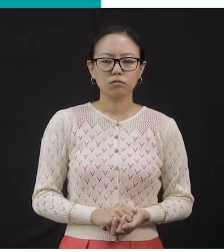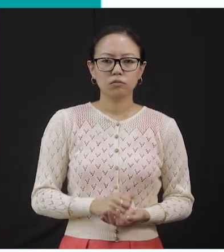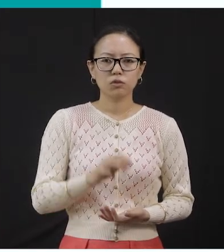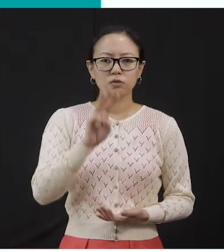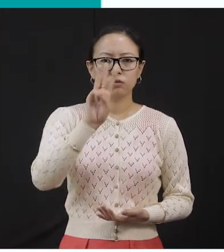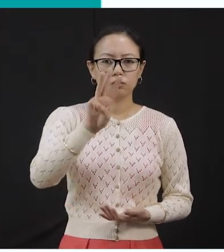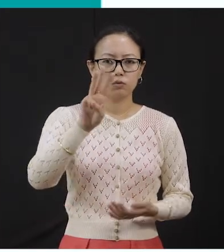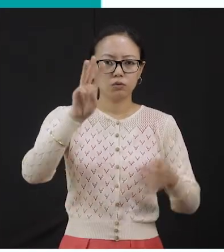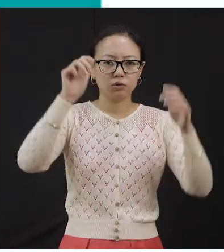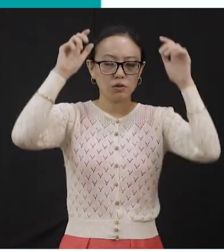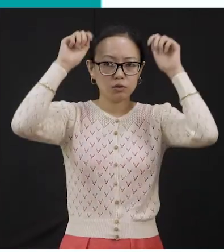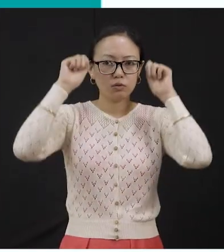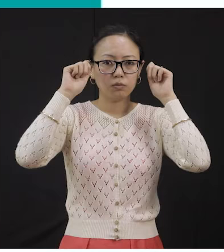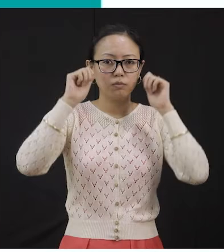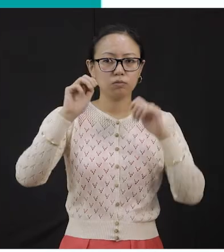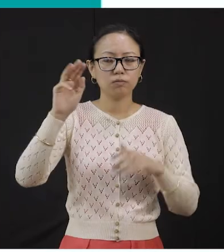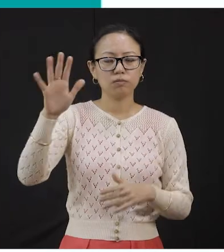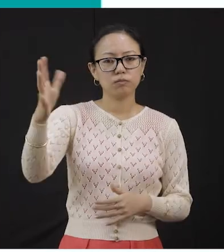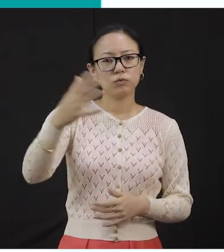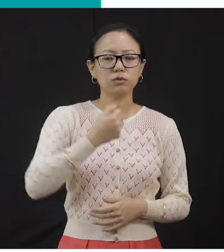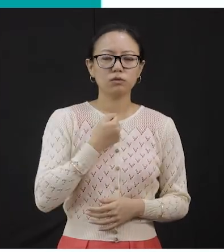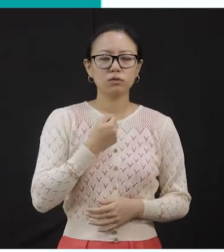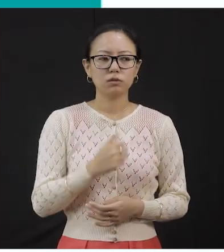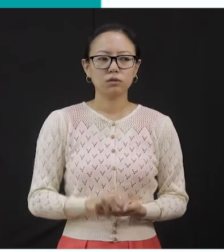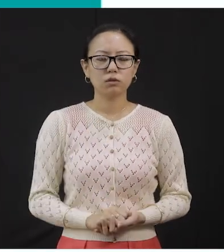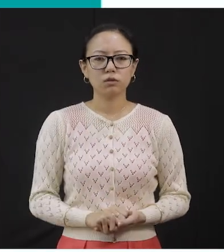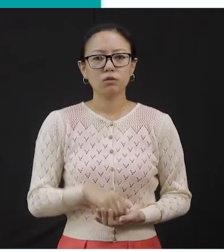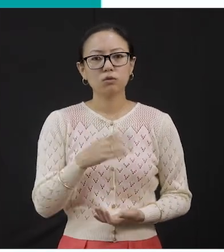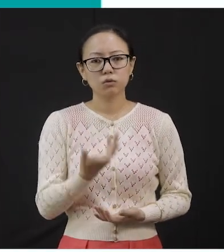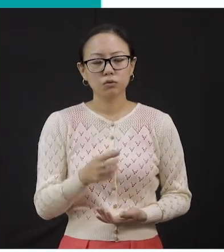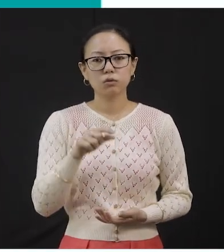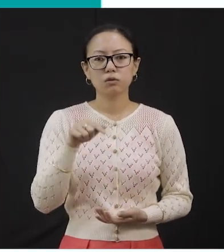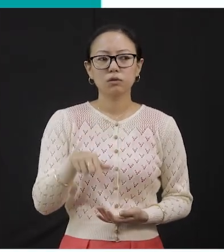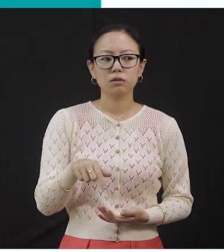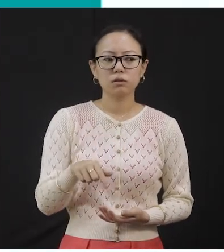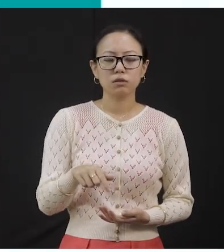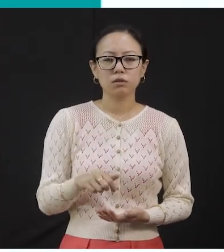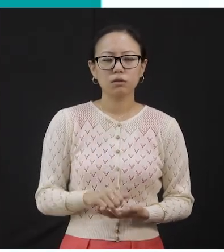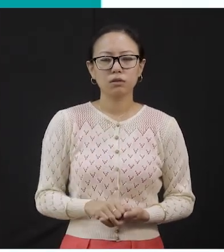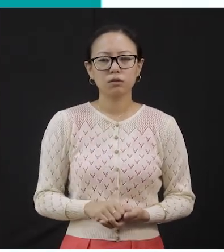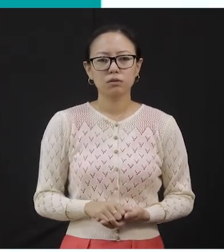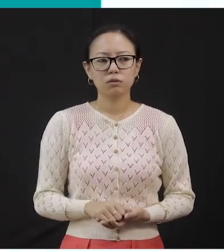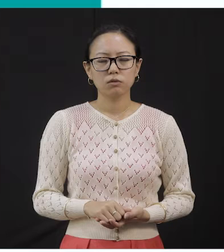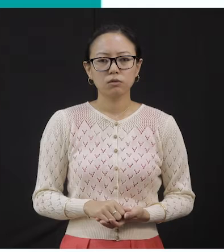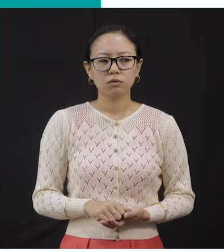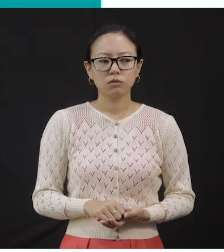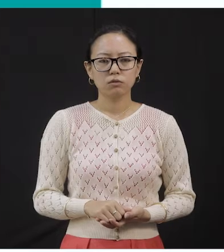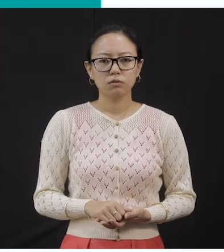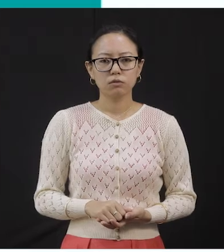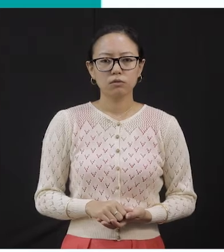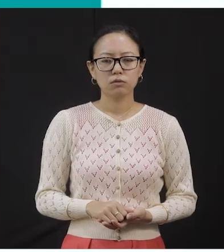hats? 5 minus 3. That means we are going to take away